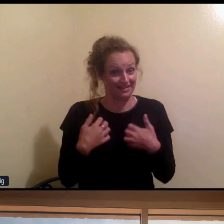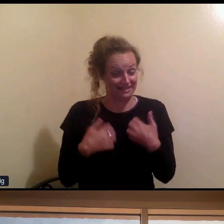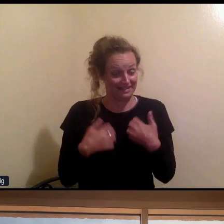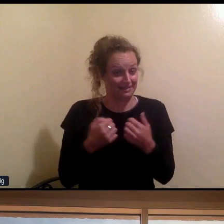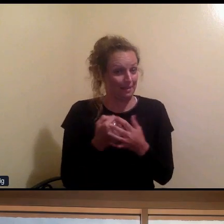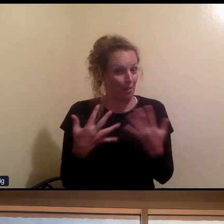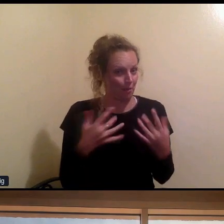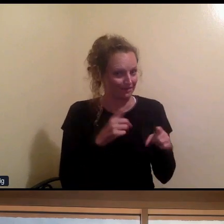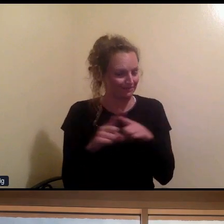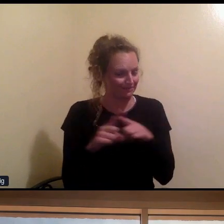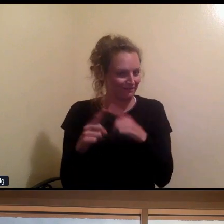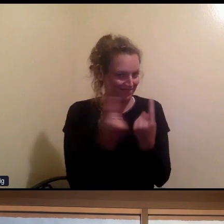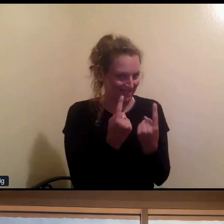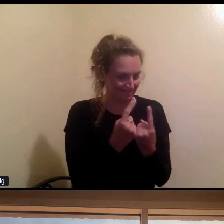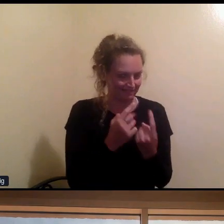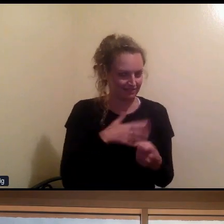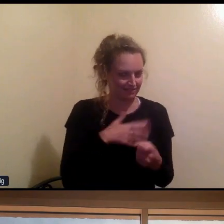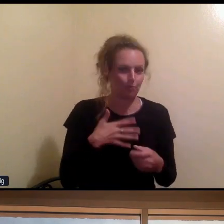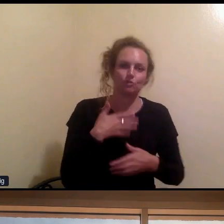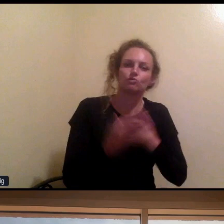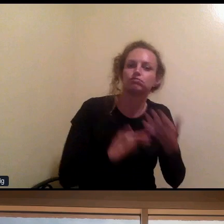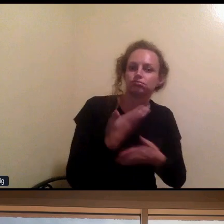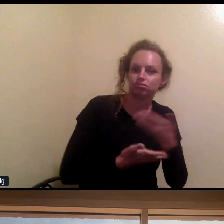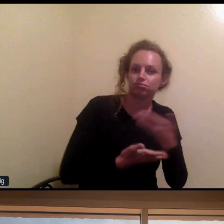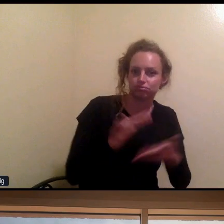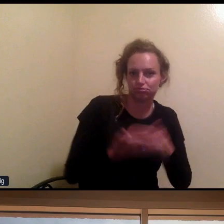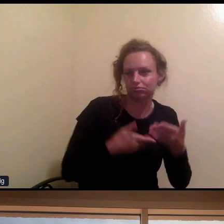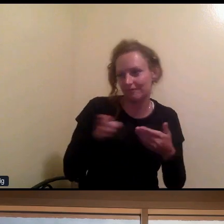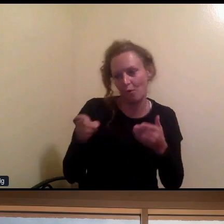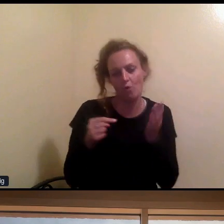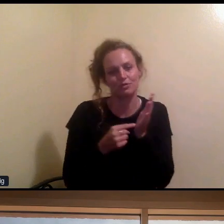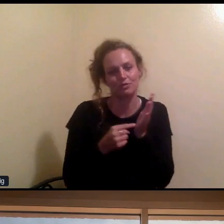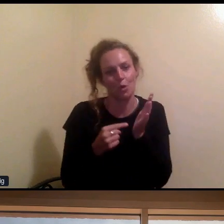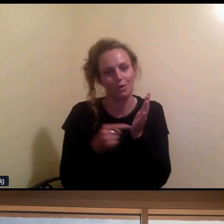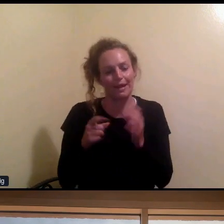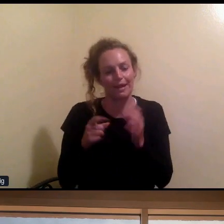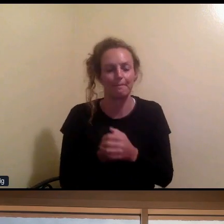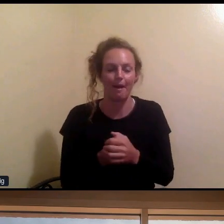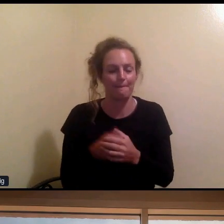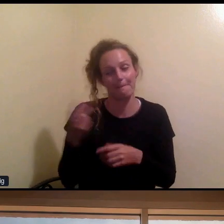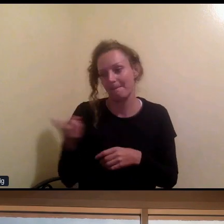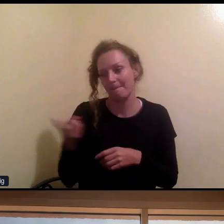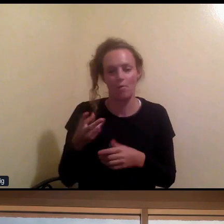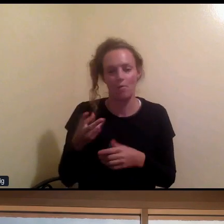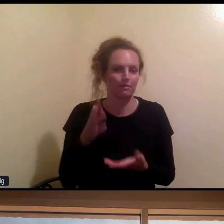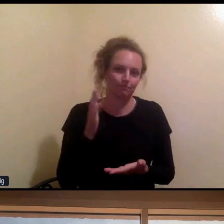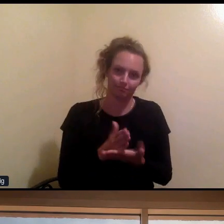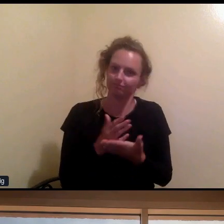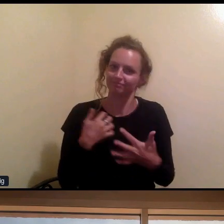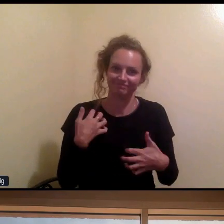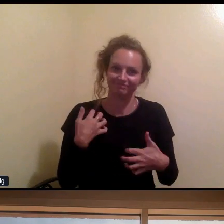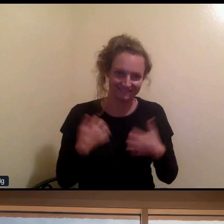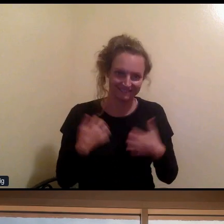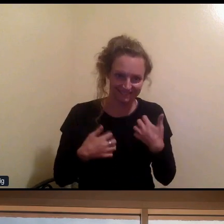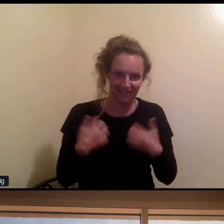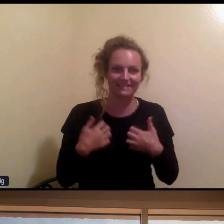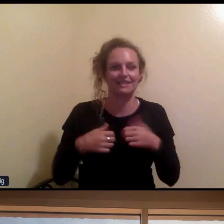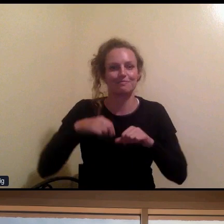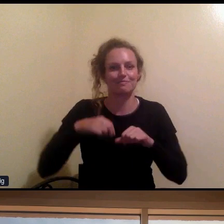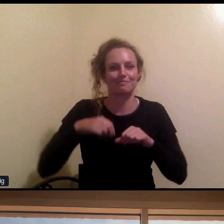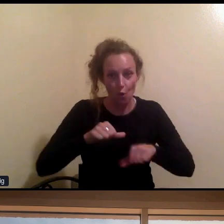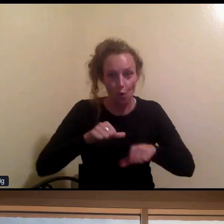this as well. And we are just super thrilled about the progress that's been made, the people that are